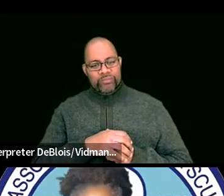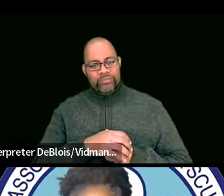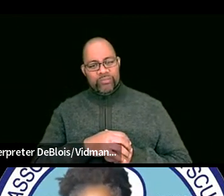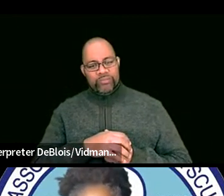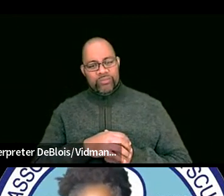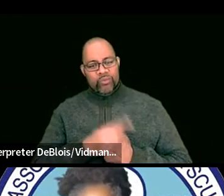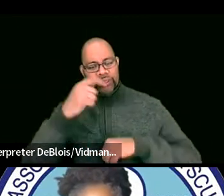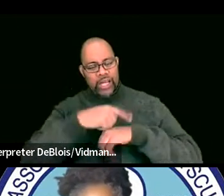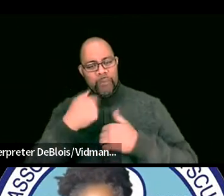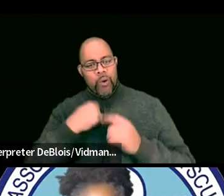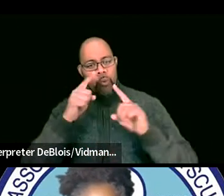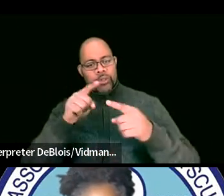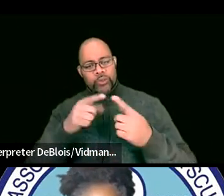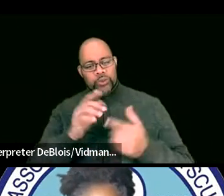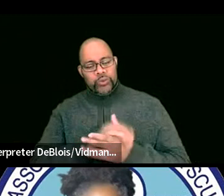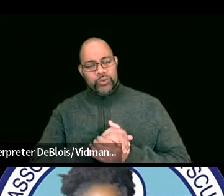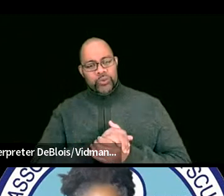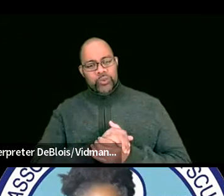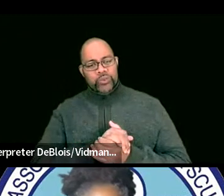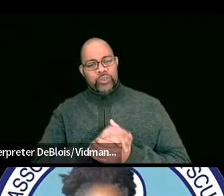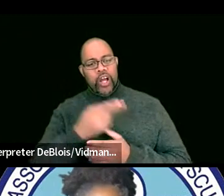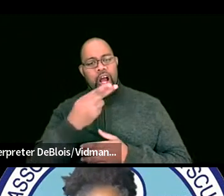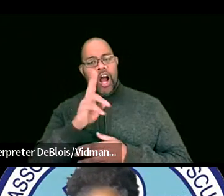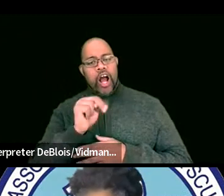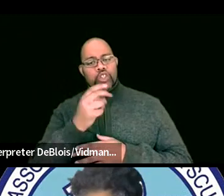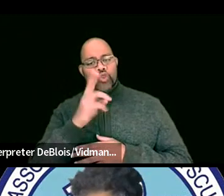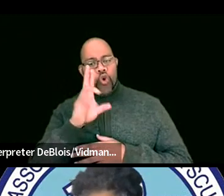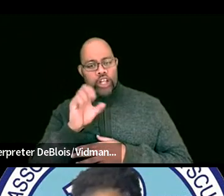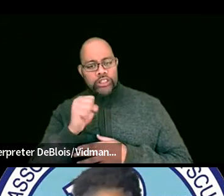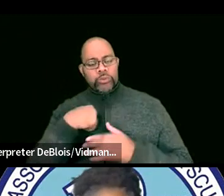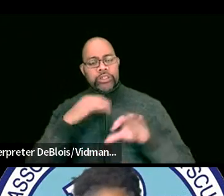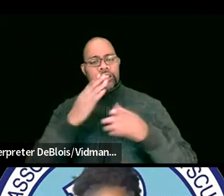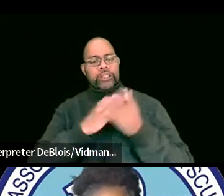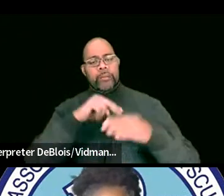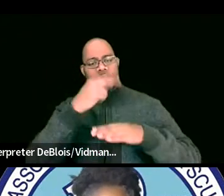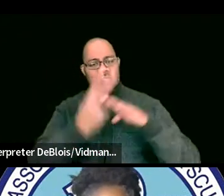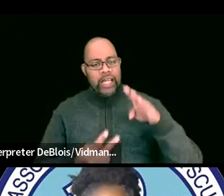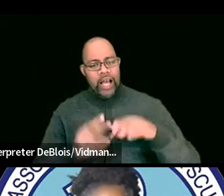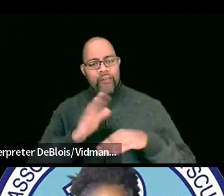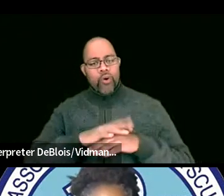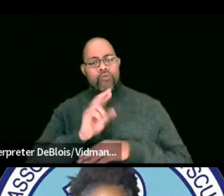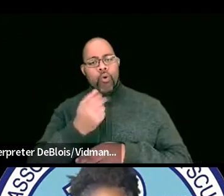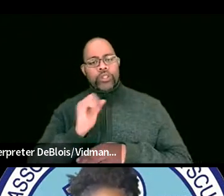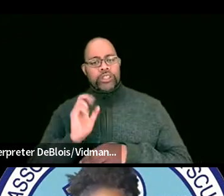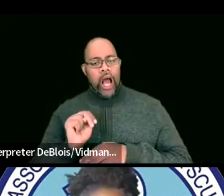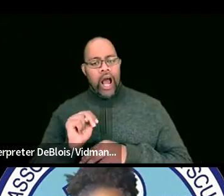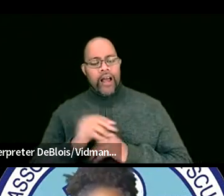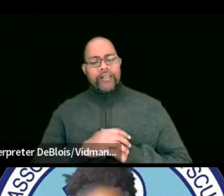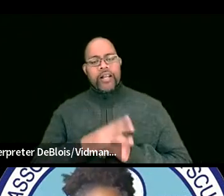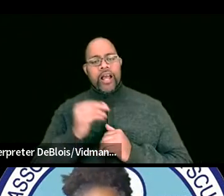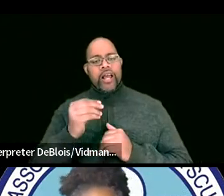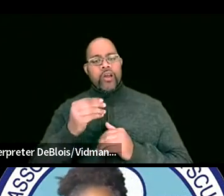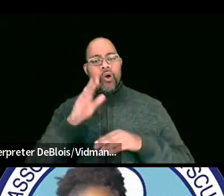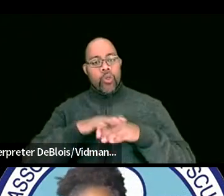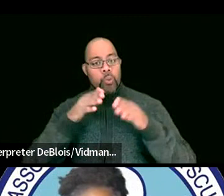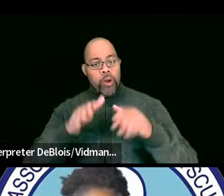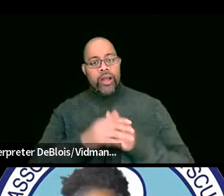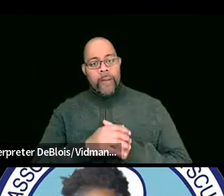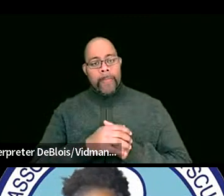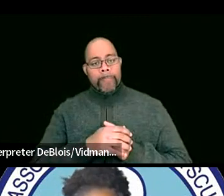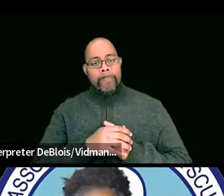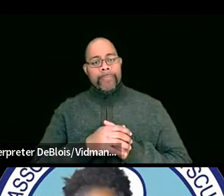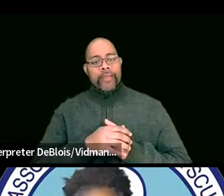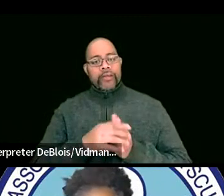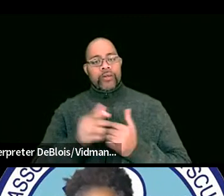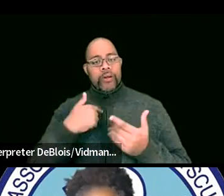one time I went to Honduras and we did some dives in Roatan. And on the way,